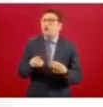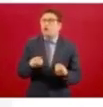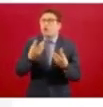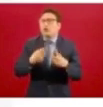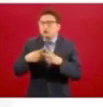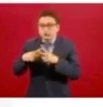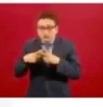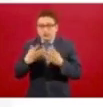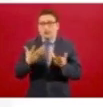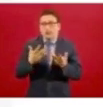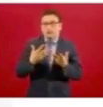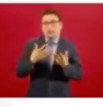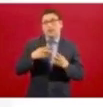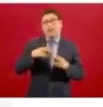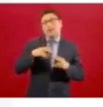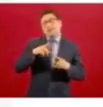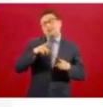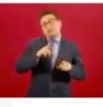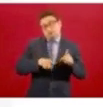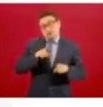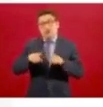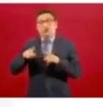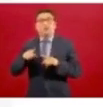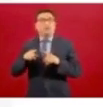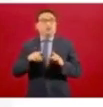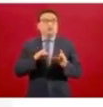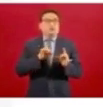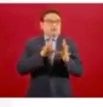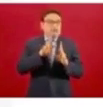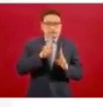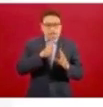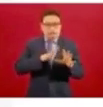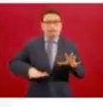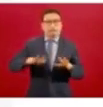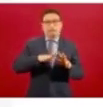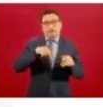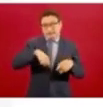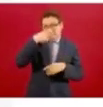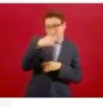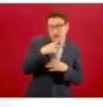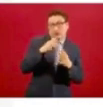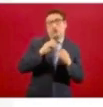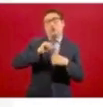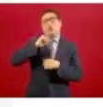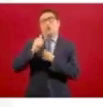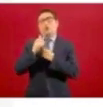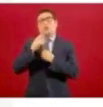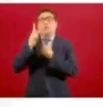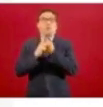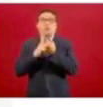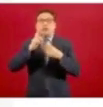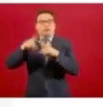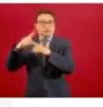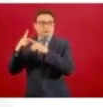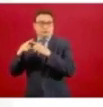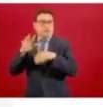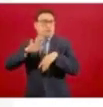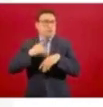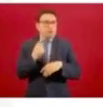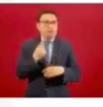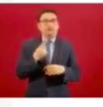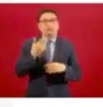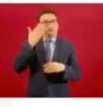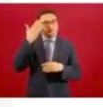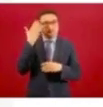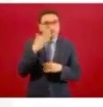is a measurement that is directly observable in Mexico or in any other country in the